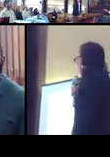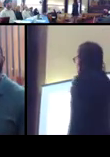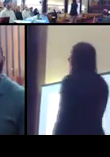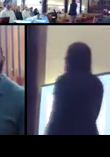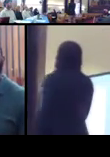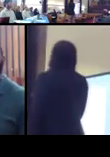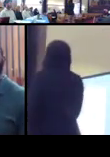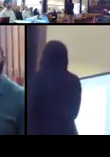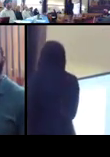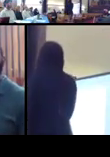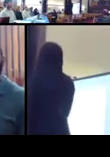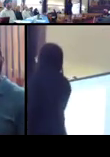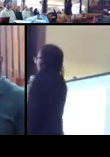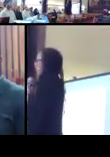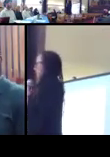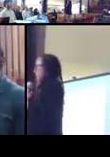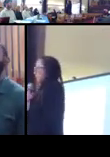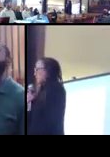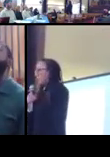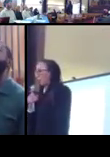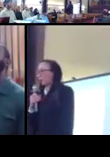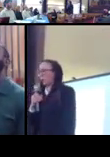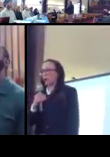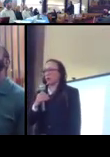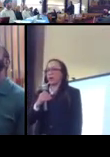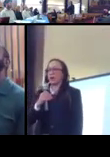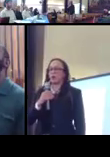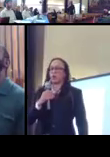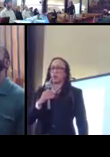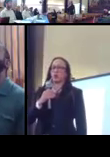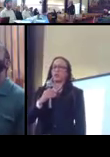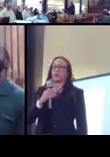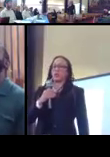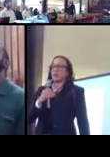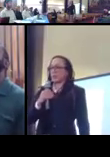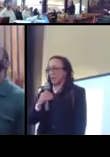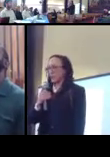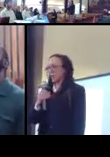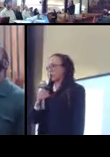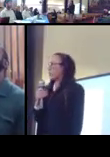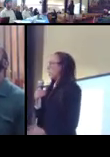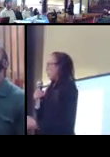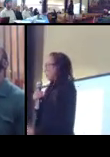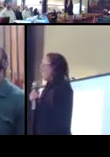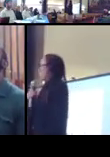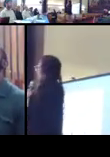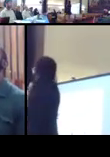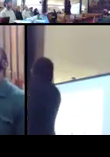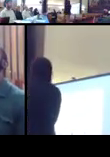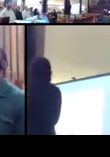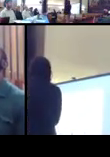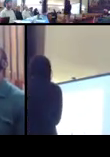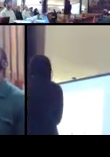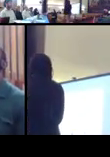lot more work to do. But it was an important part of how the community stayed together to